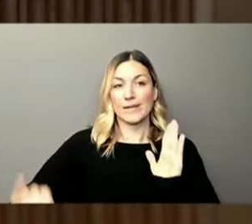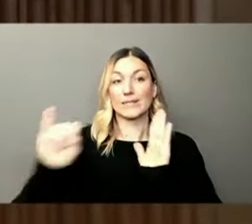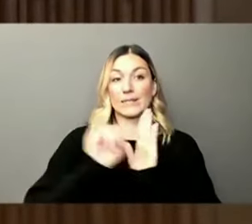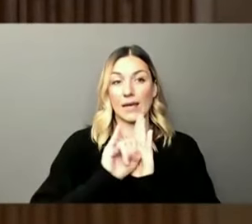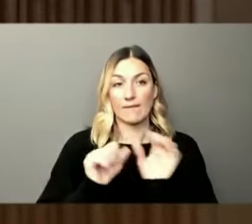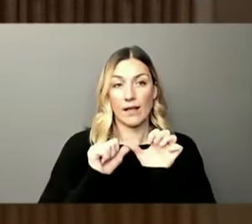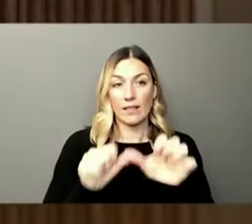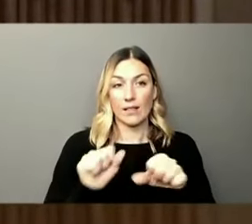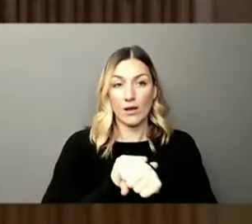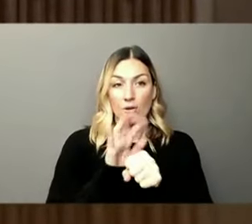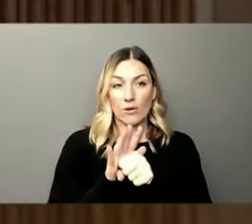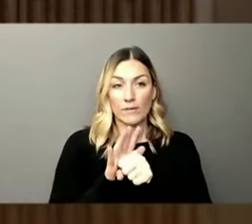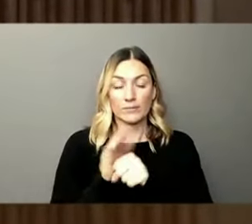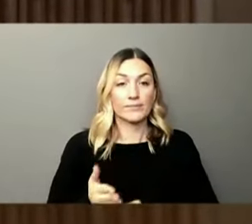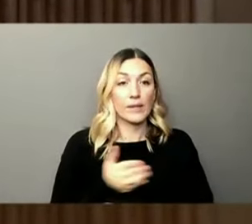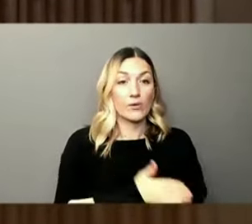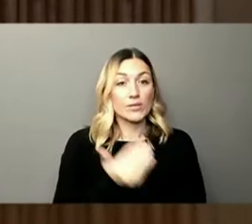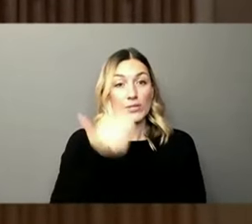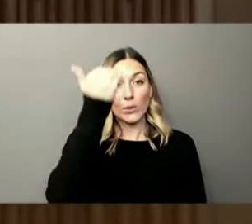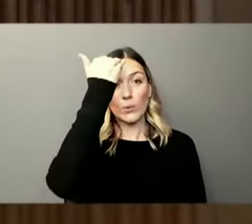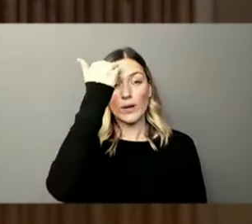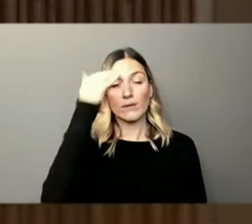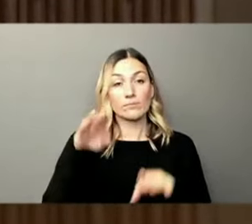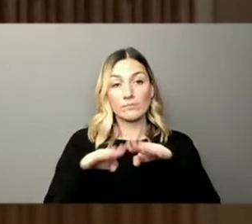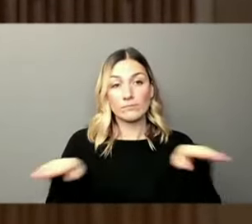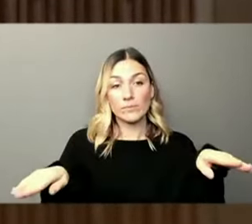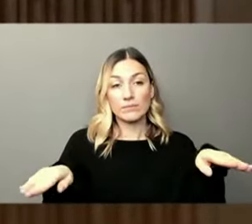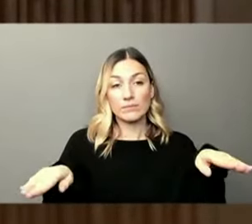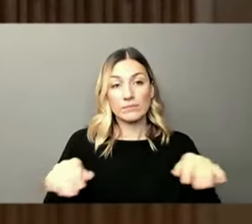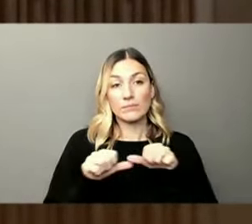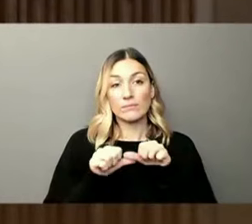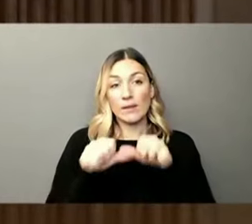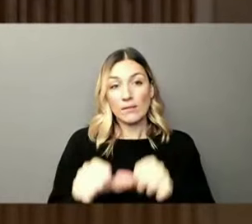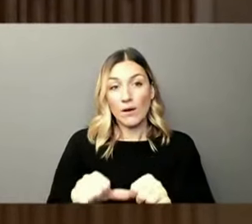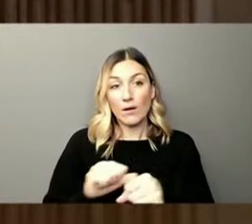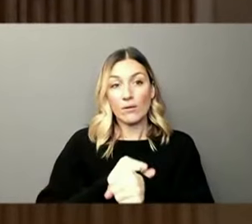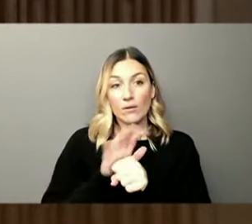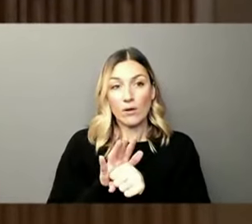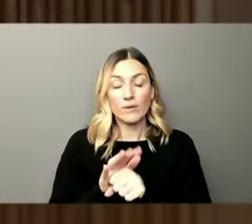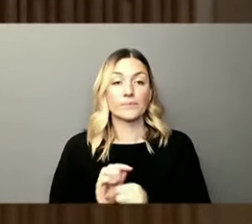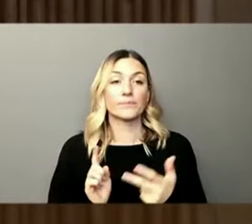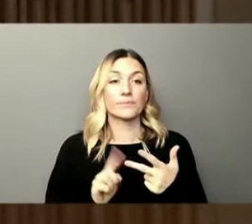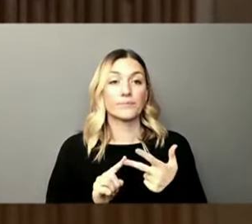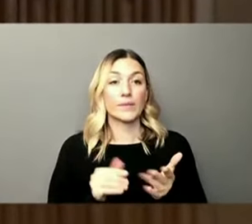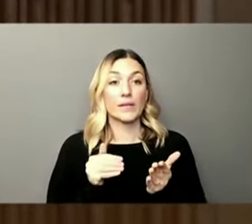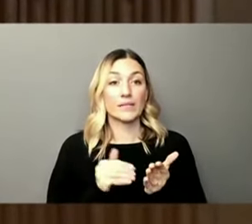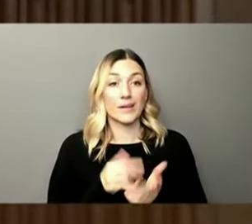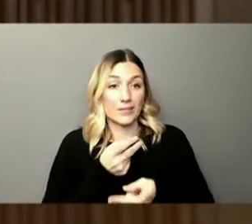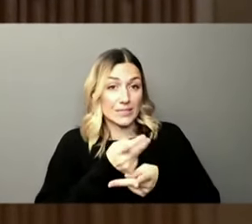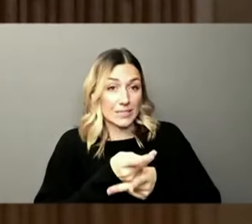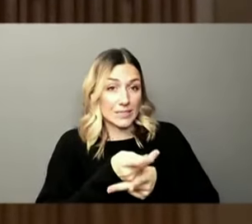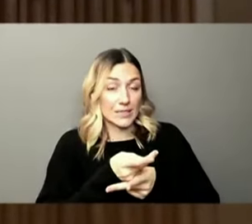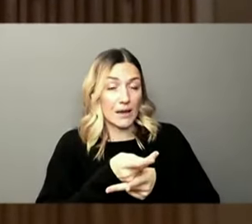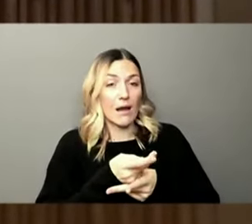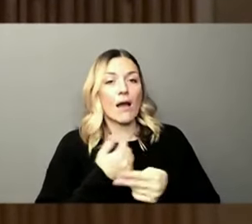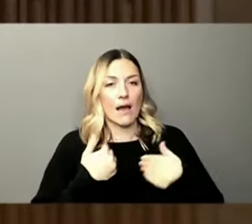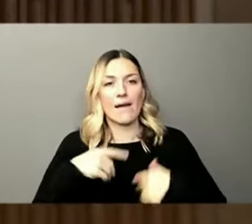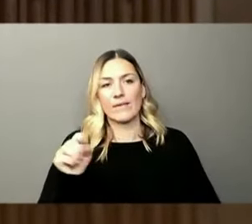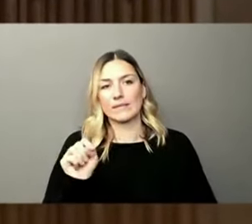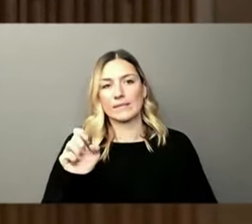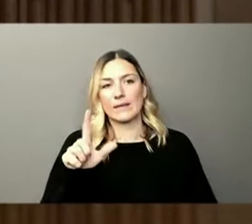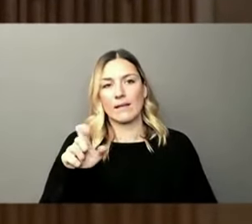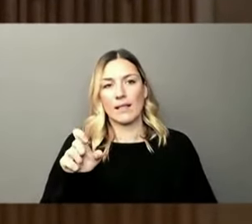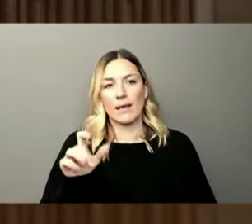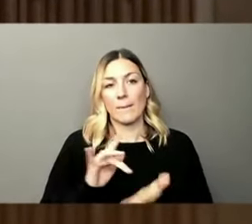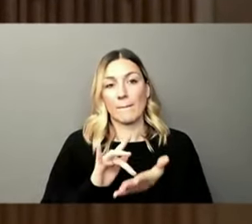Increase awareness around pediatric long COVID. Allow physicians caring for long COVID patients to have telemedicine appointments in states